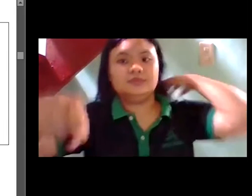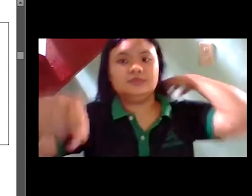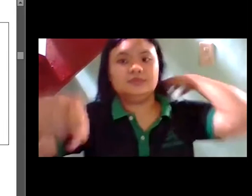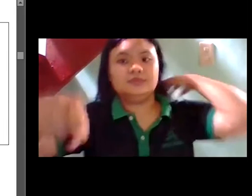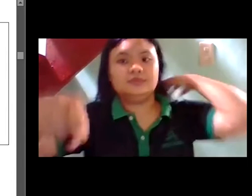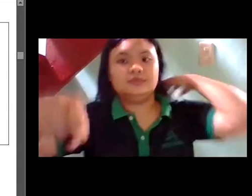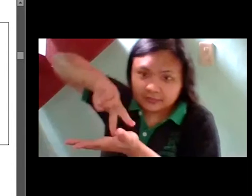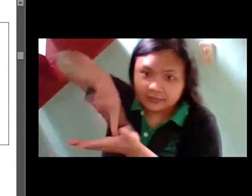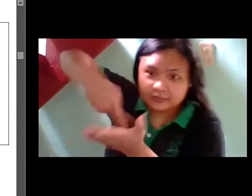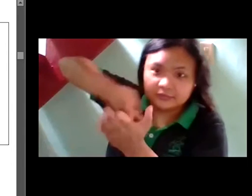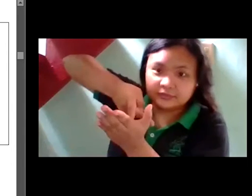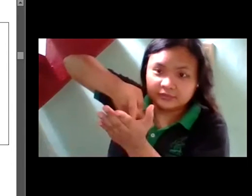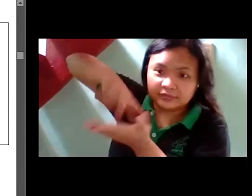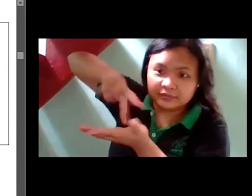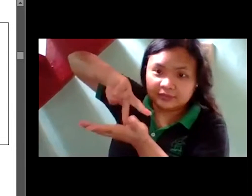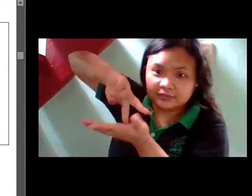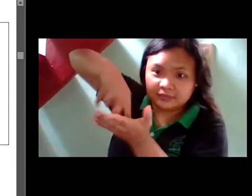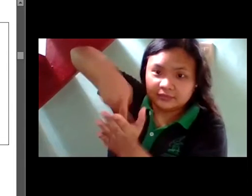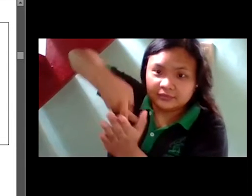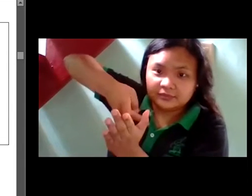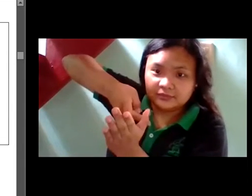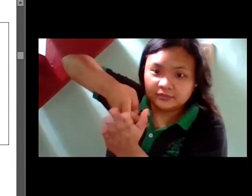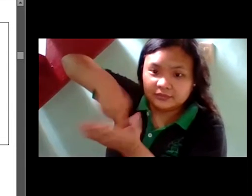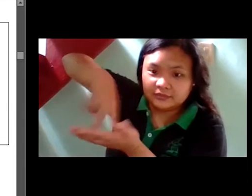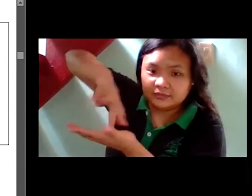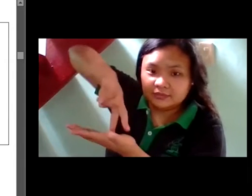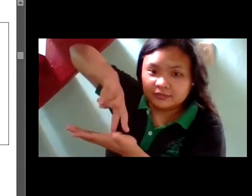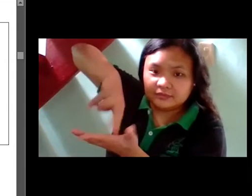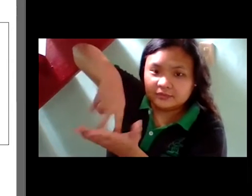this, the way the movement is.